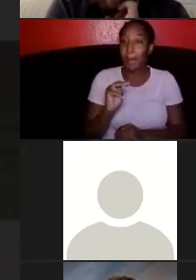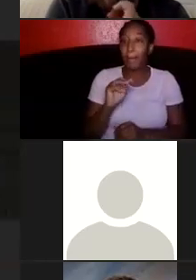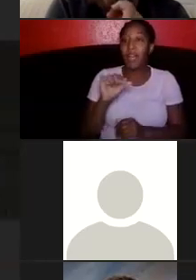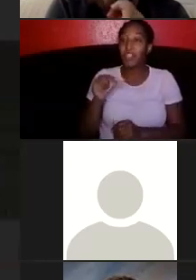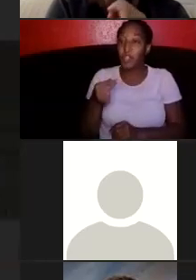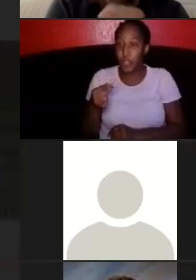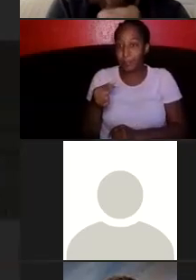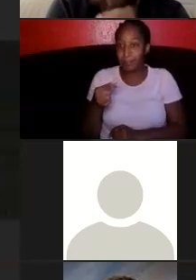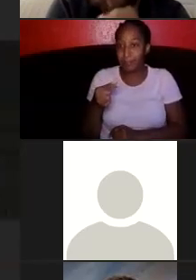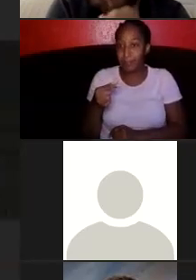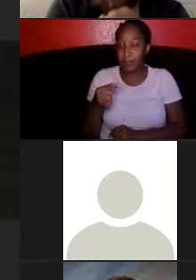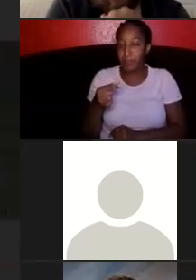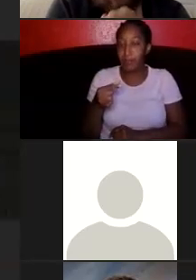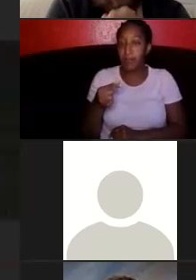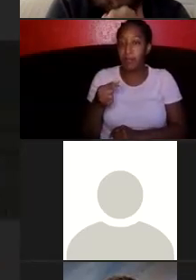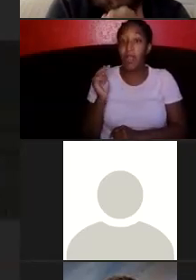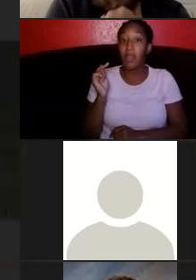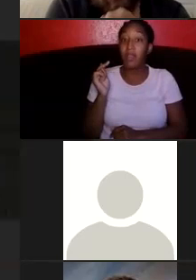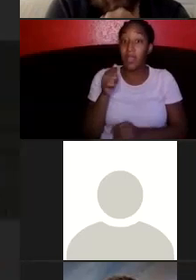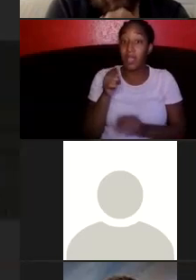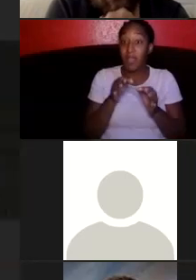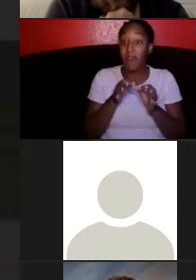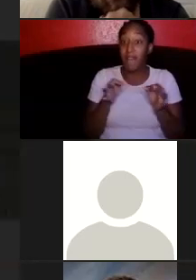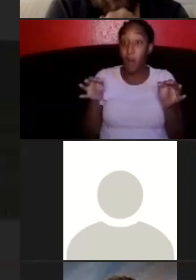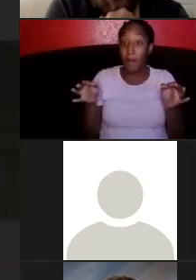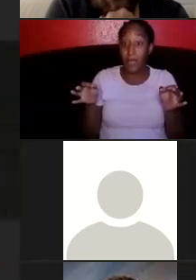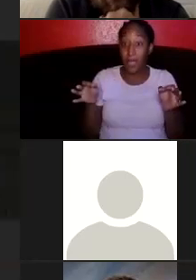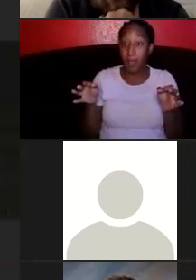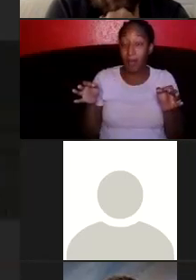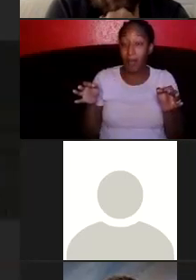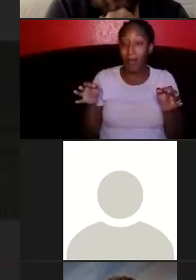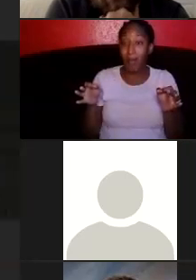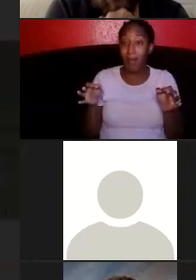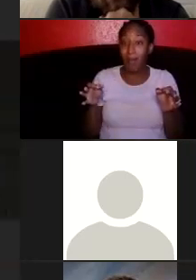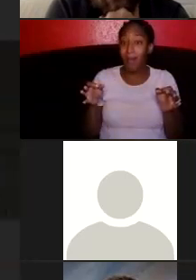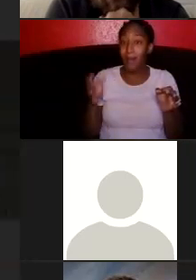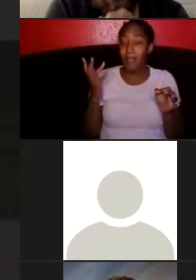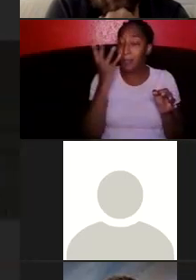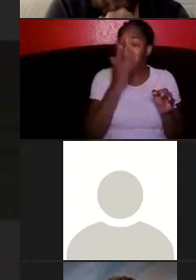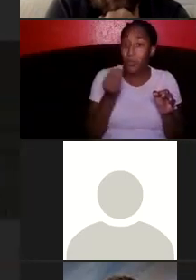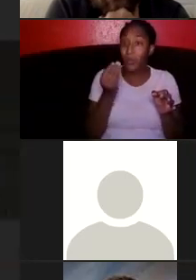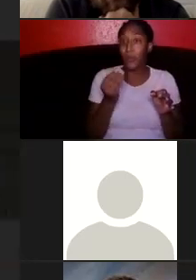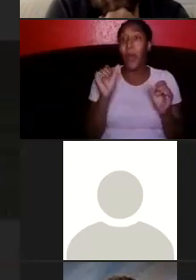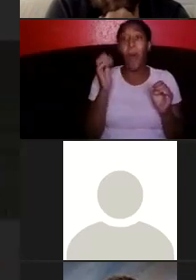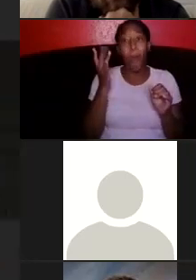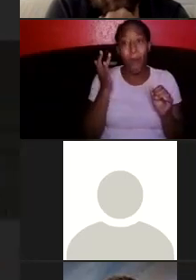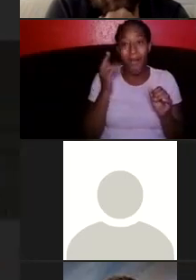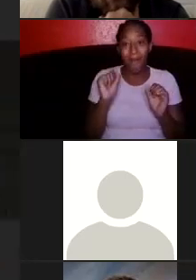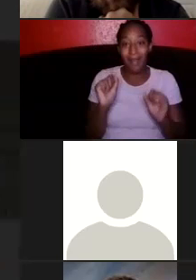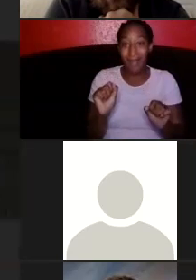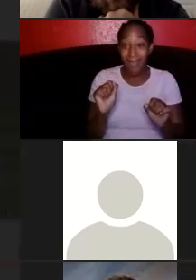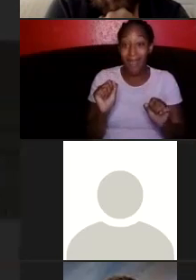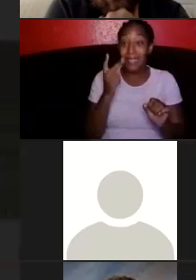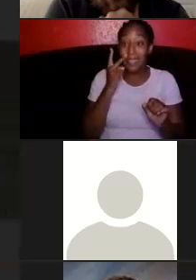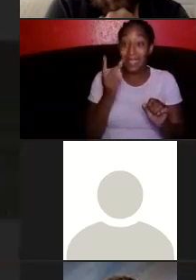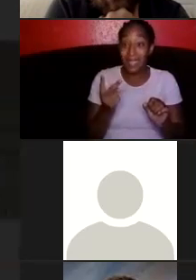Okay, so the beauty of this formula is that we can find the force of attraction between any two objects, whether